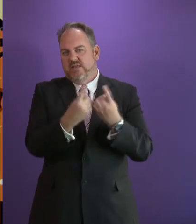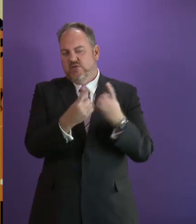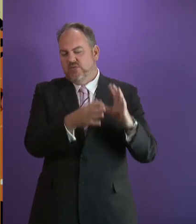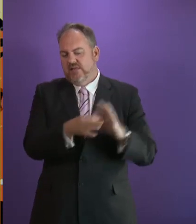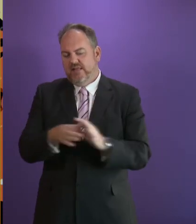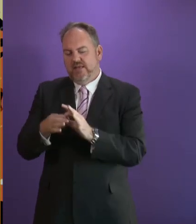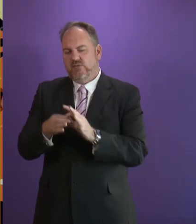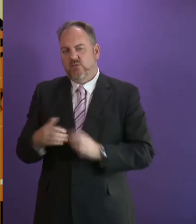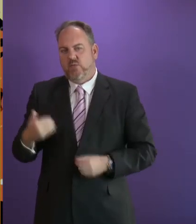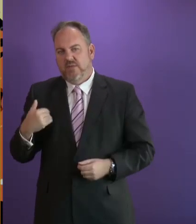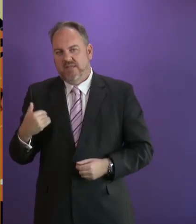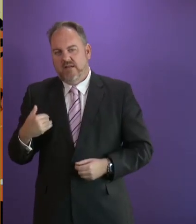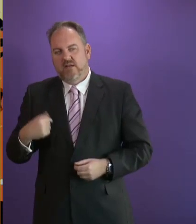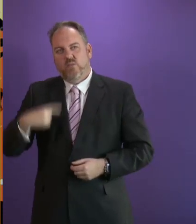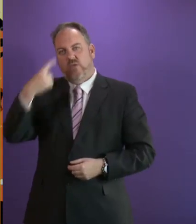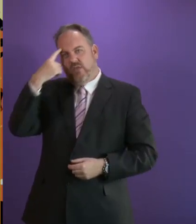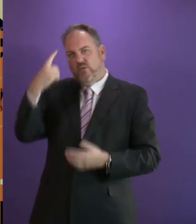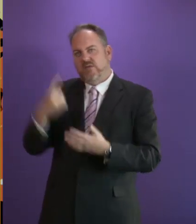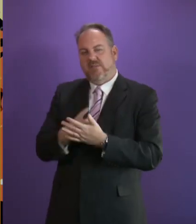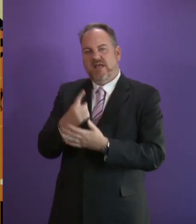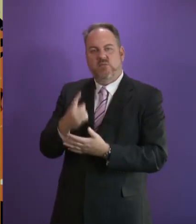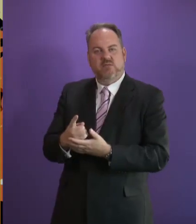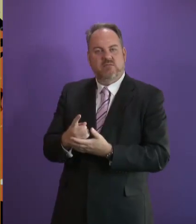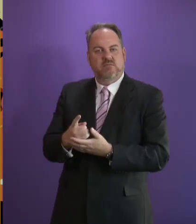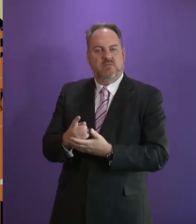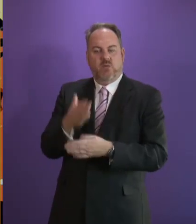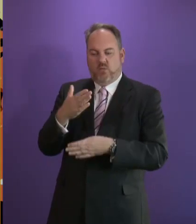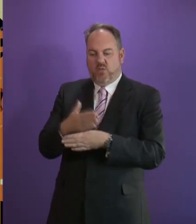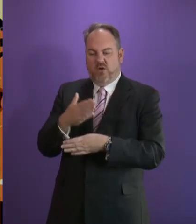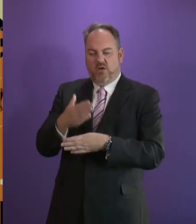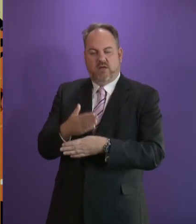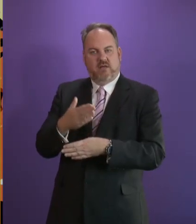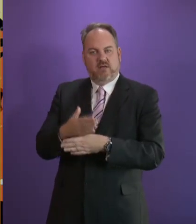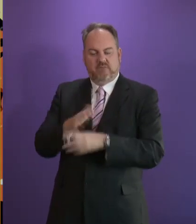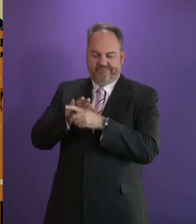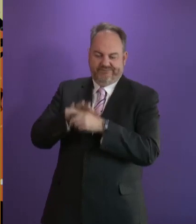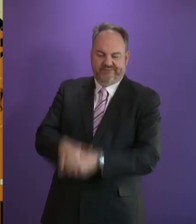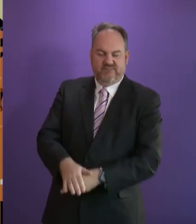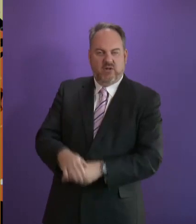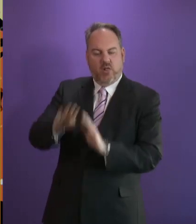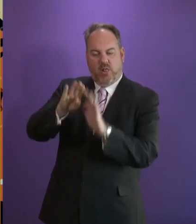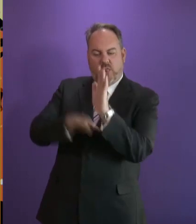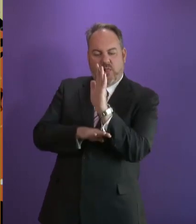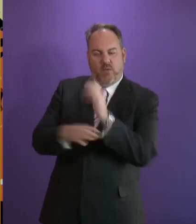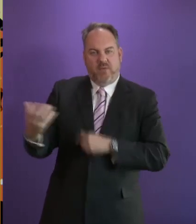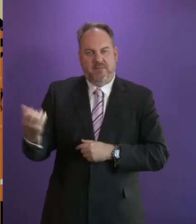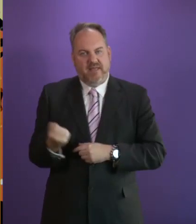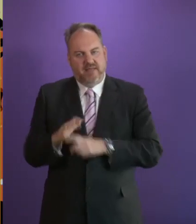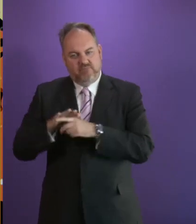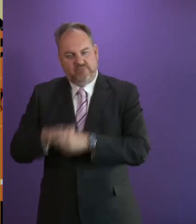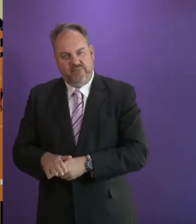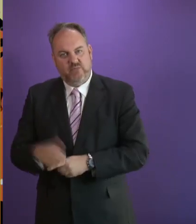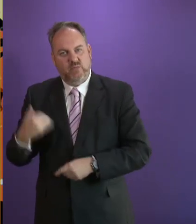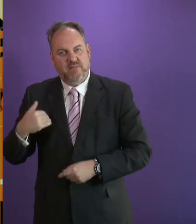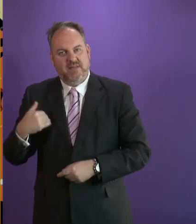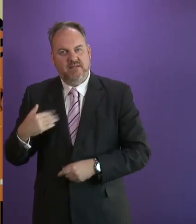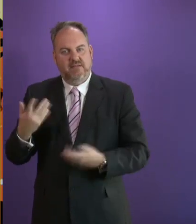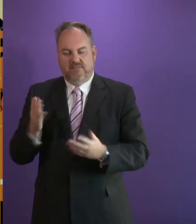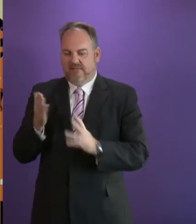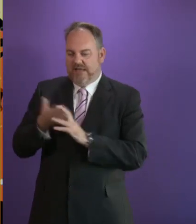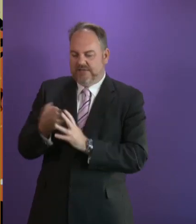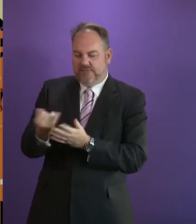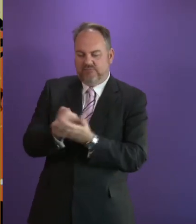about women's occupational segregation, the fact that they're locked into low-paid and precarious work. We could talk about the lack of women in science,